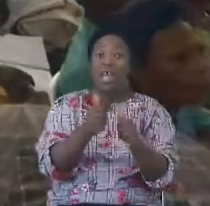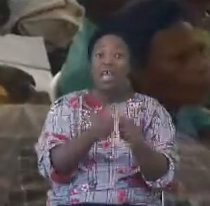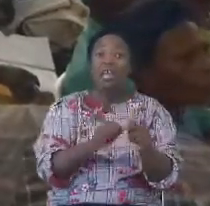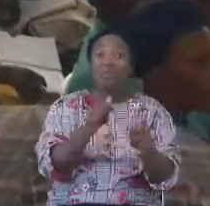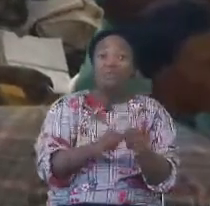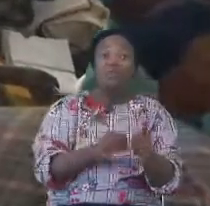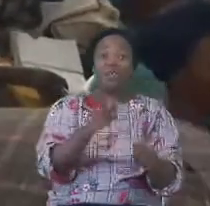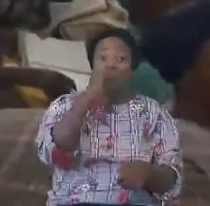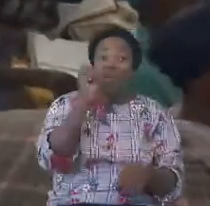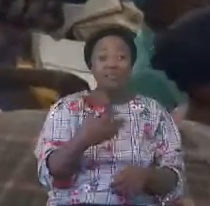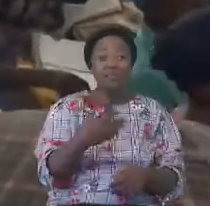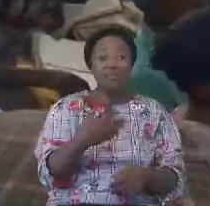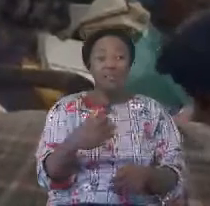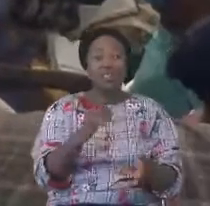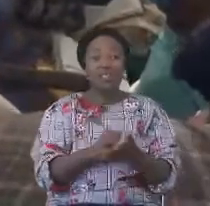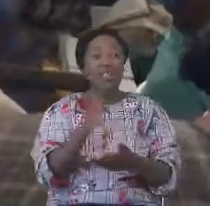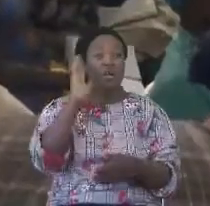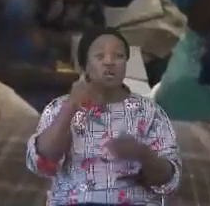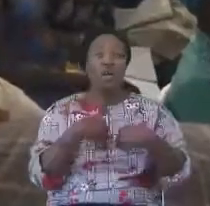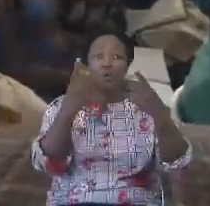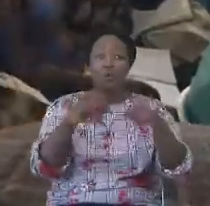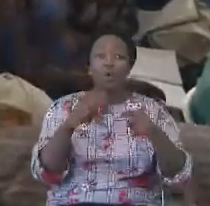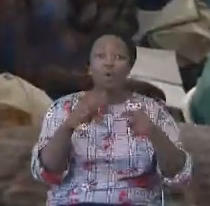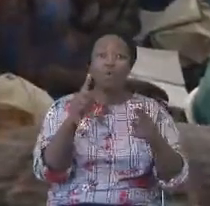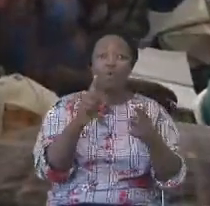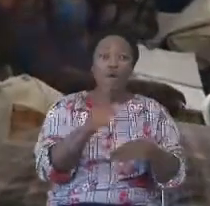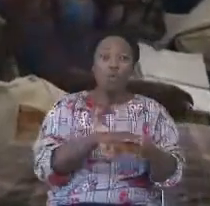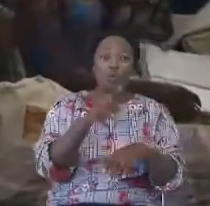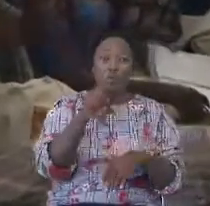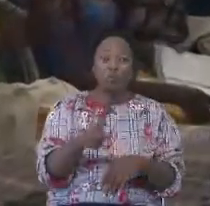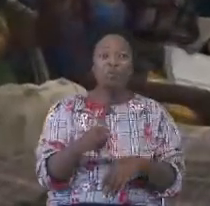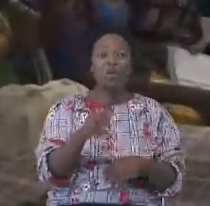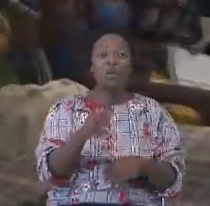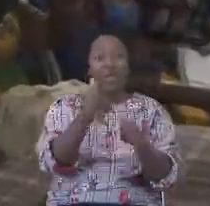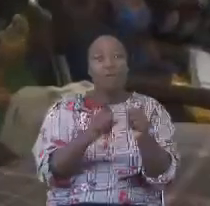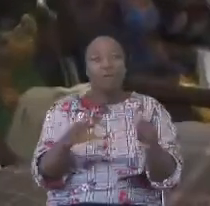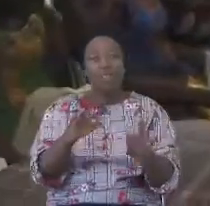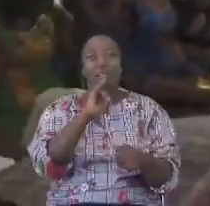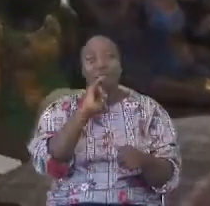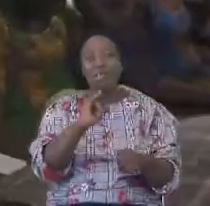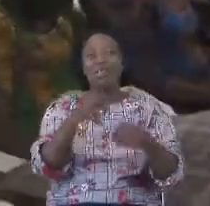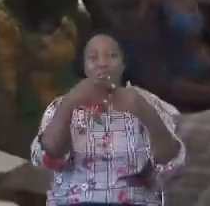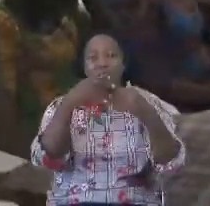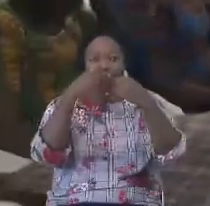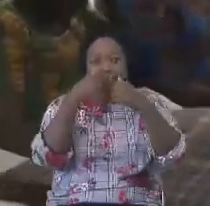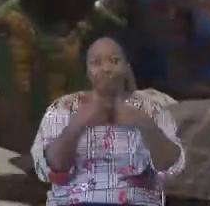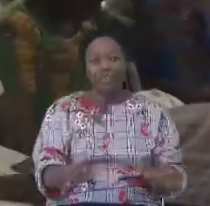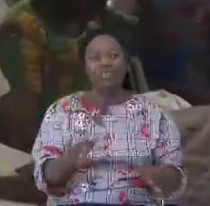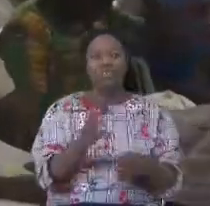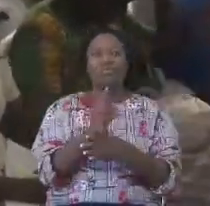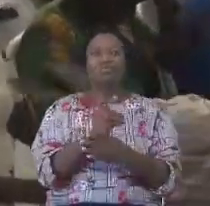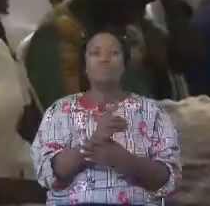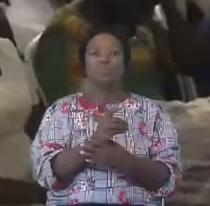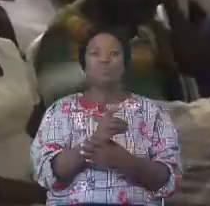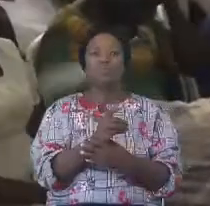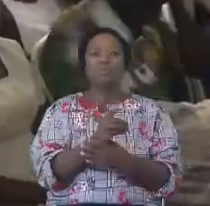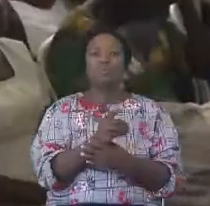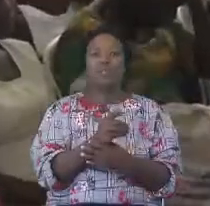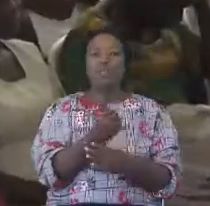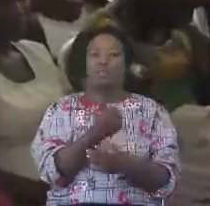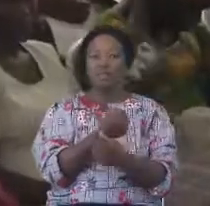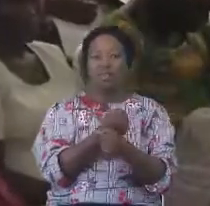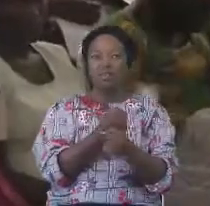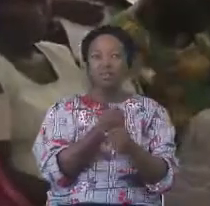cancelled. That means every evil sin that should have come upon you, every